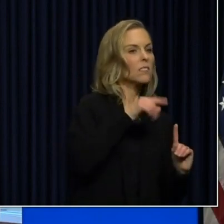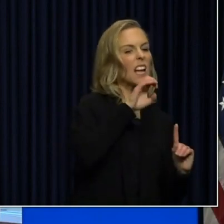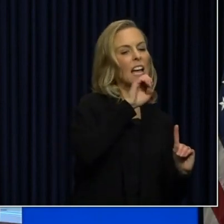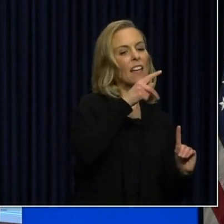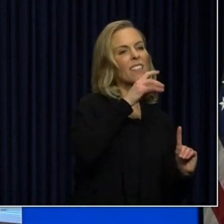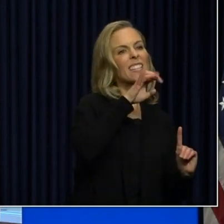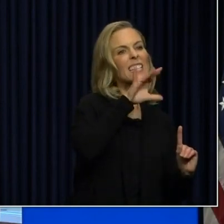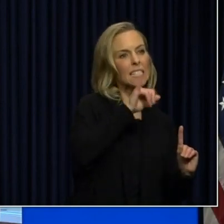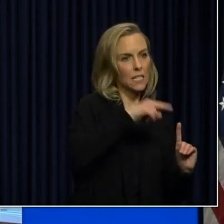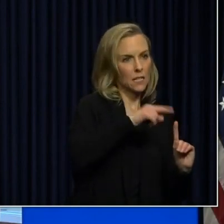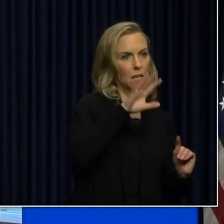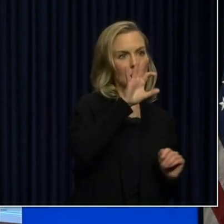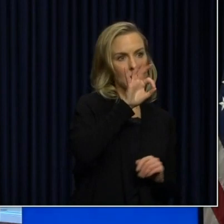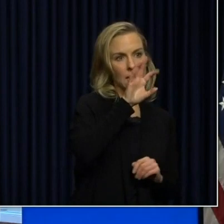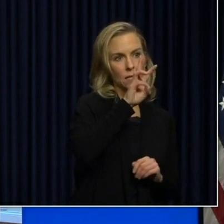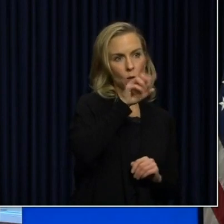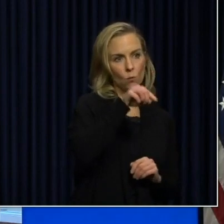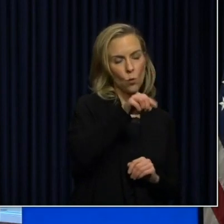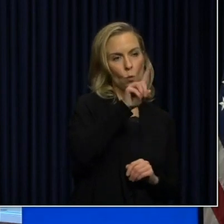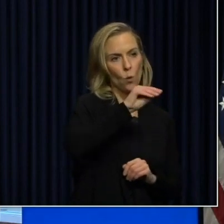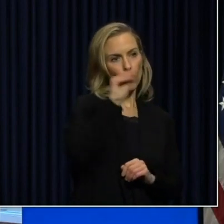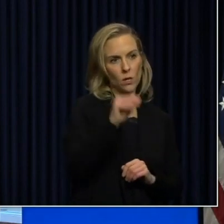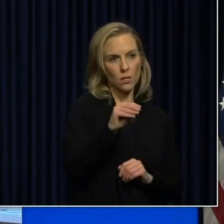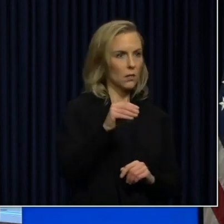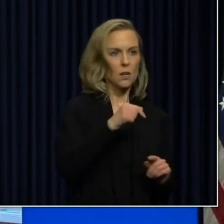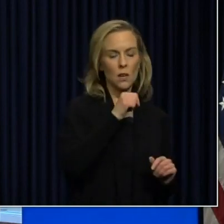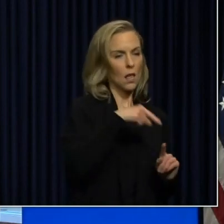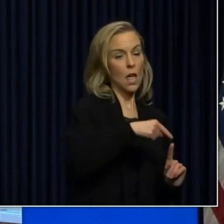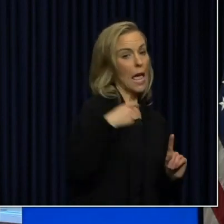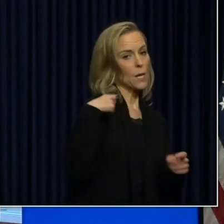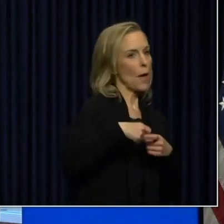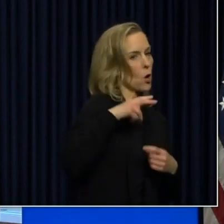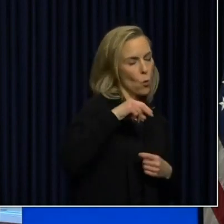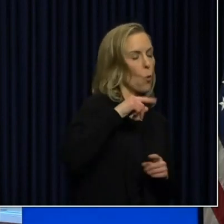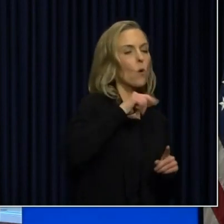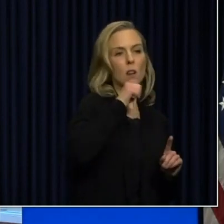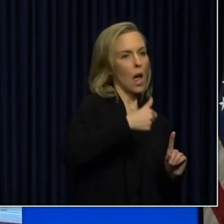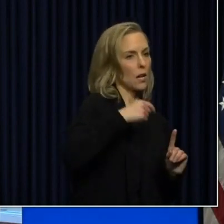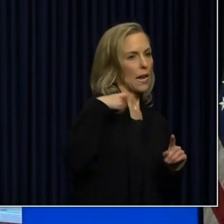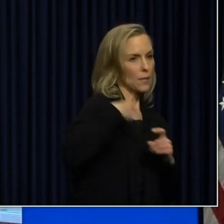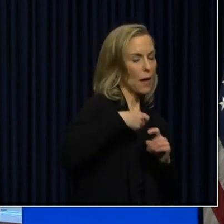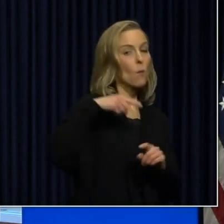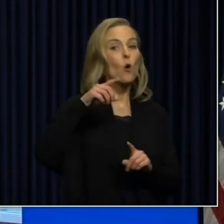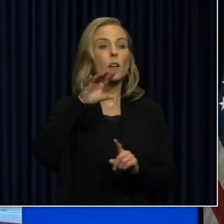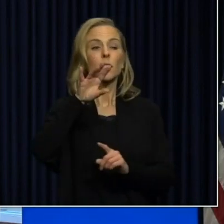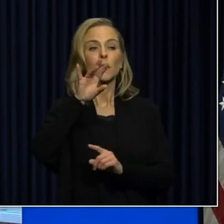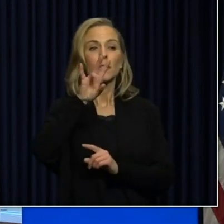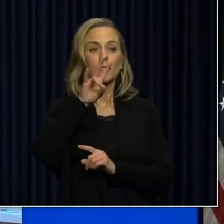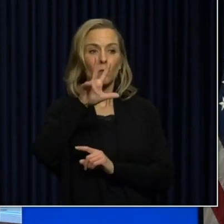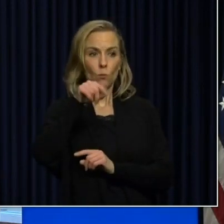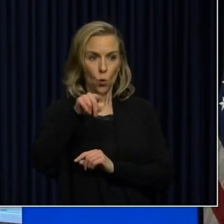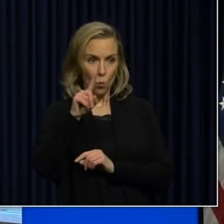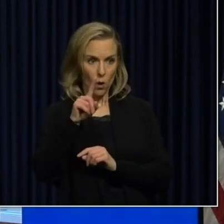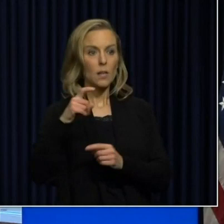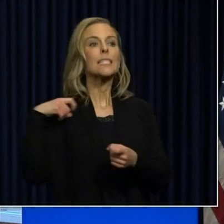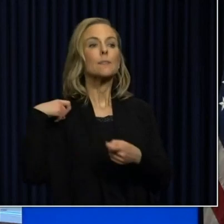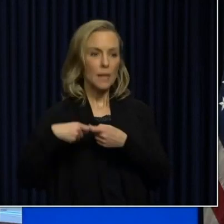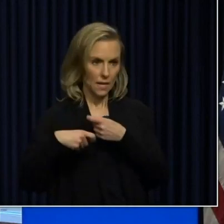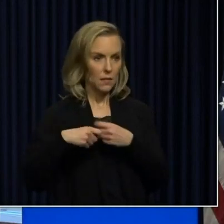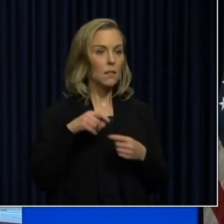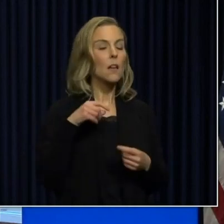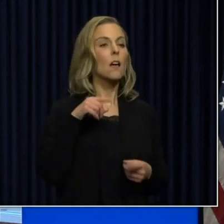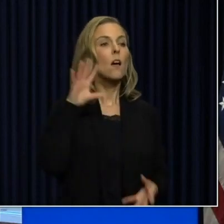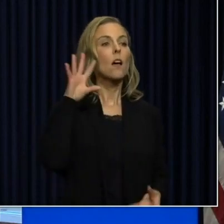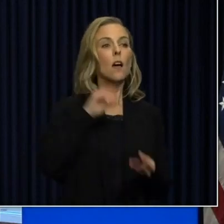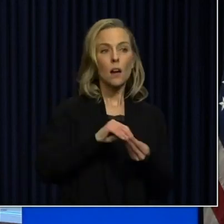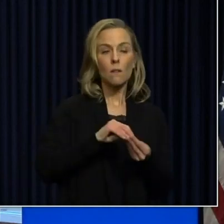down as 92.61% non-Hispanic and 7.39% Hispanic. Of deaths, we